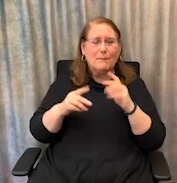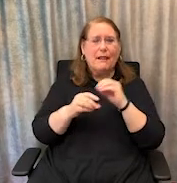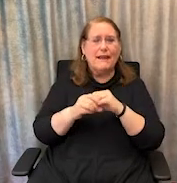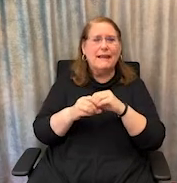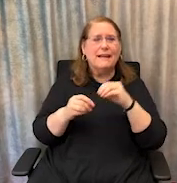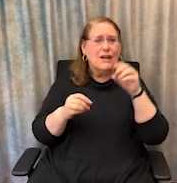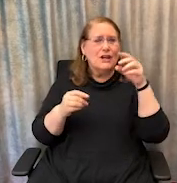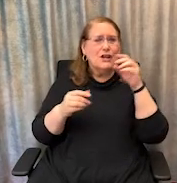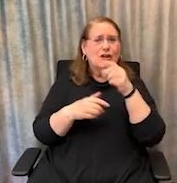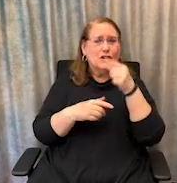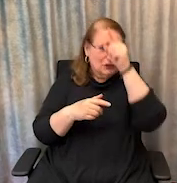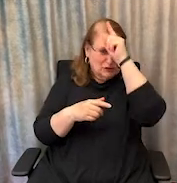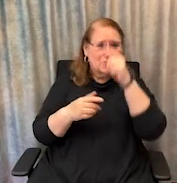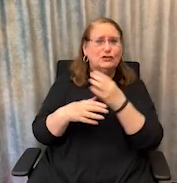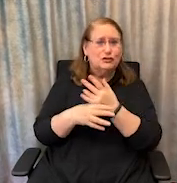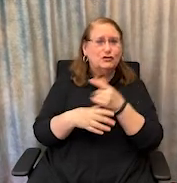in Germany, in Berlin.